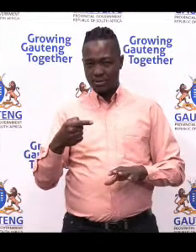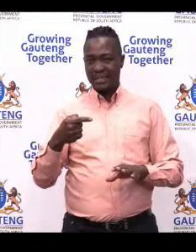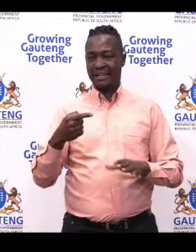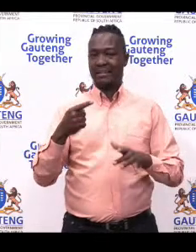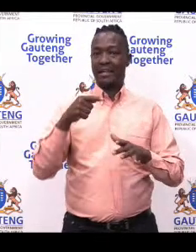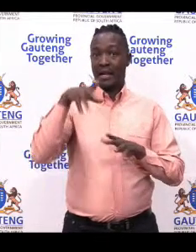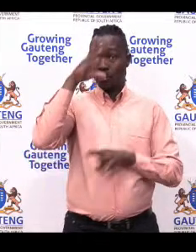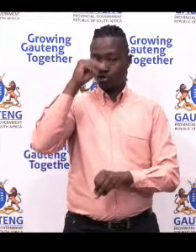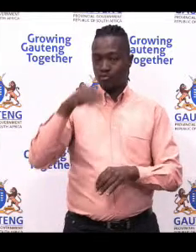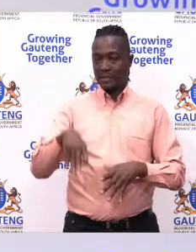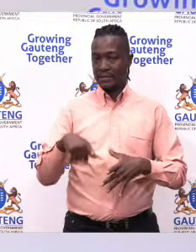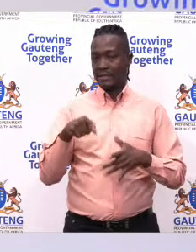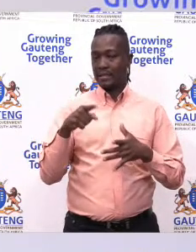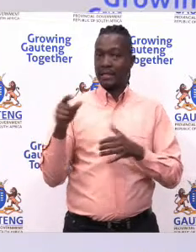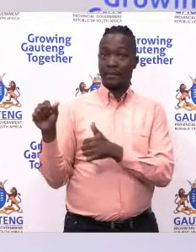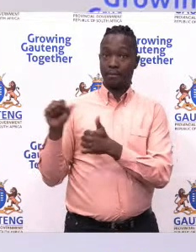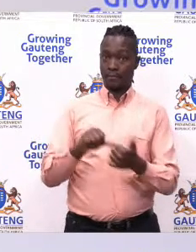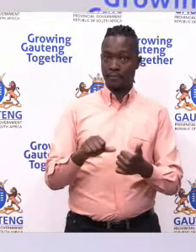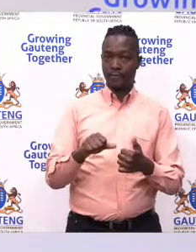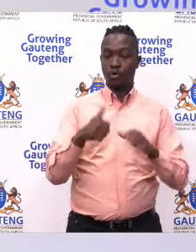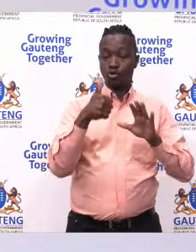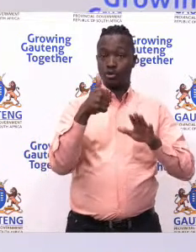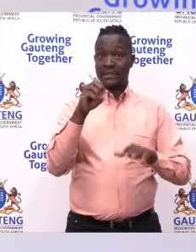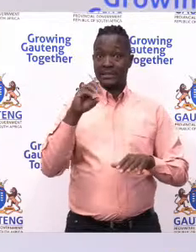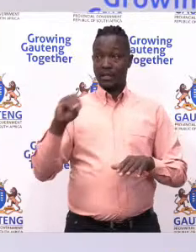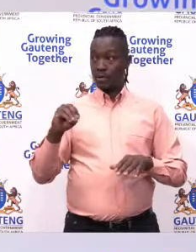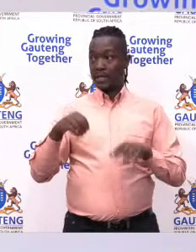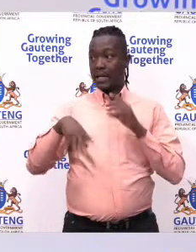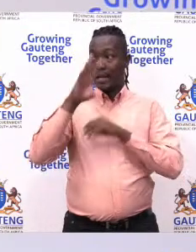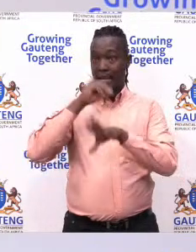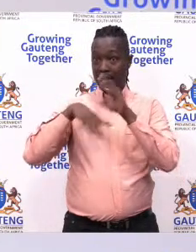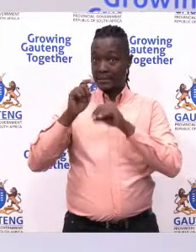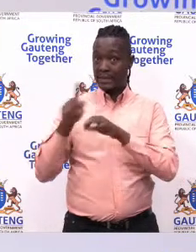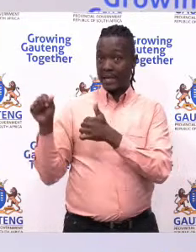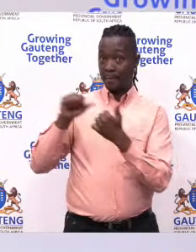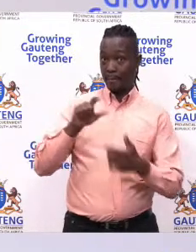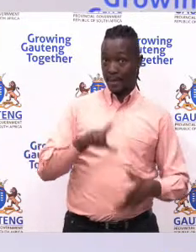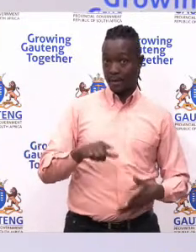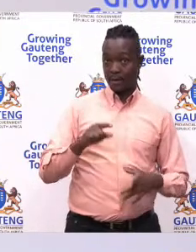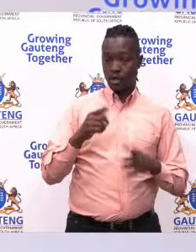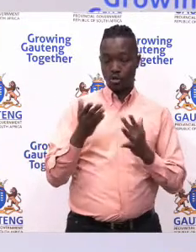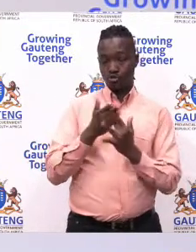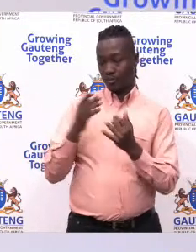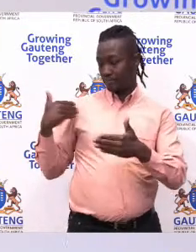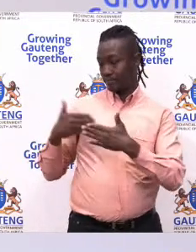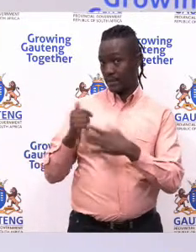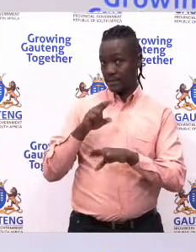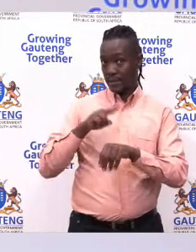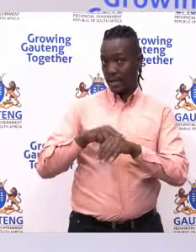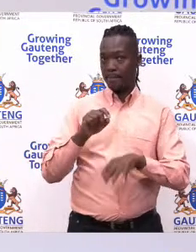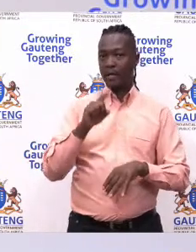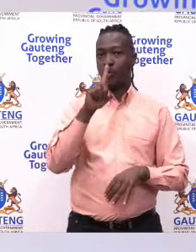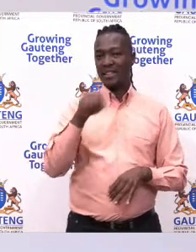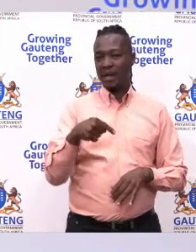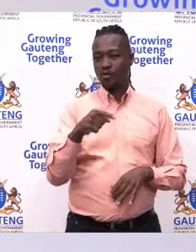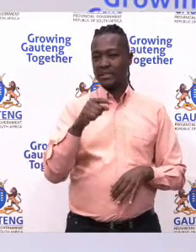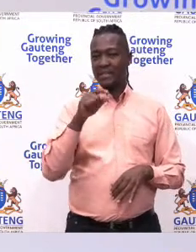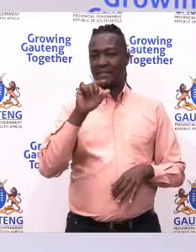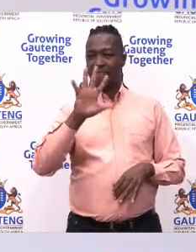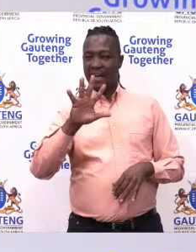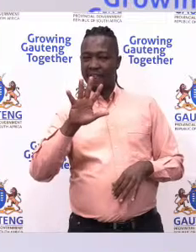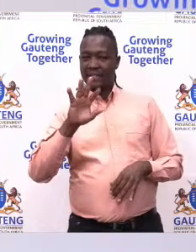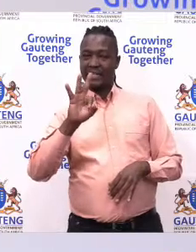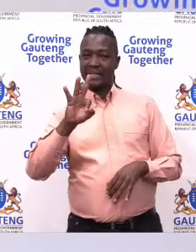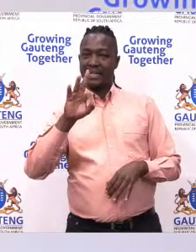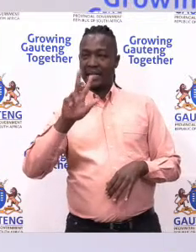back. So there are 600,000 learners that would have come back during this period, but only 1,538